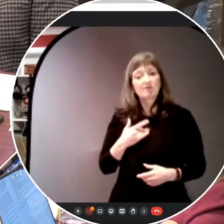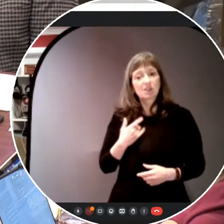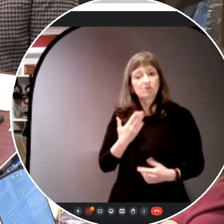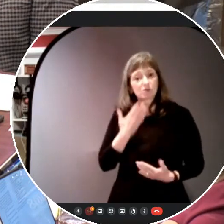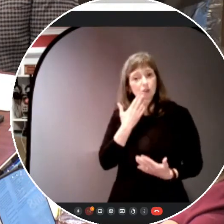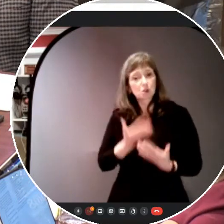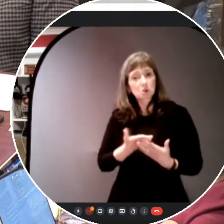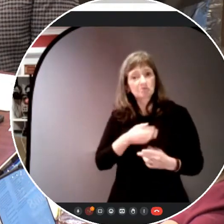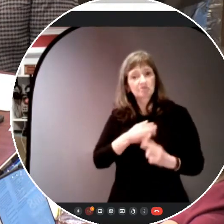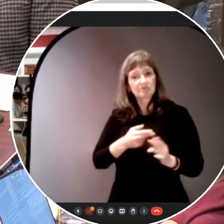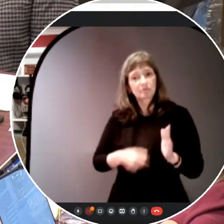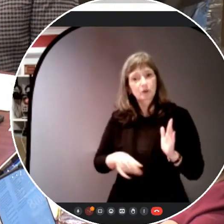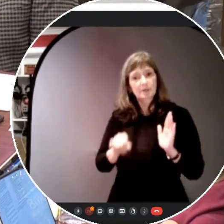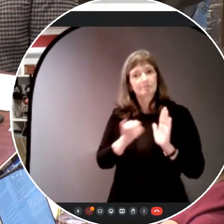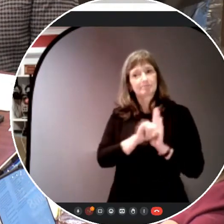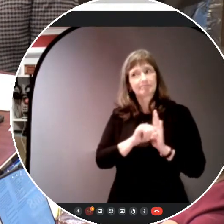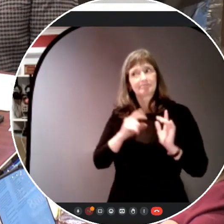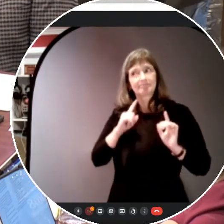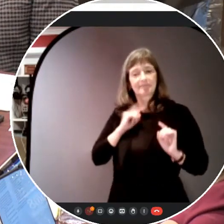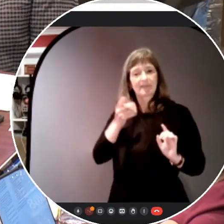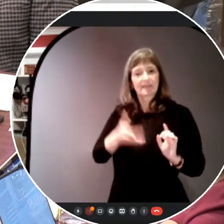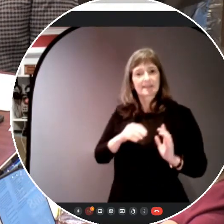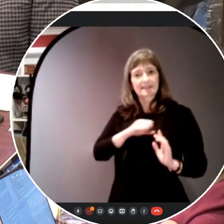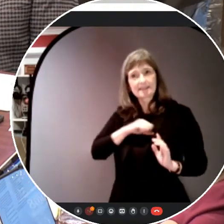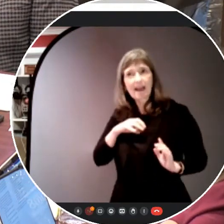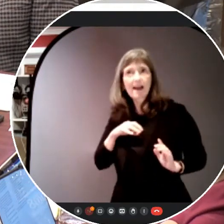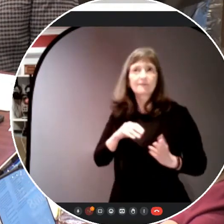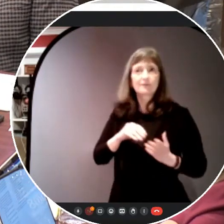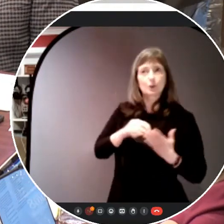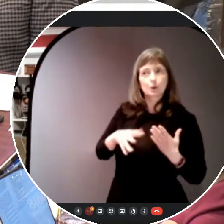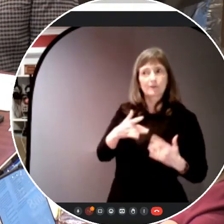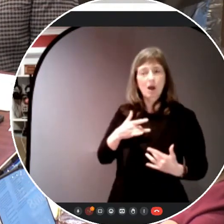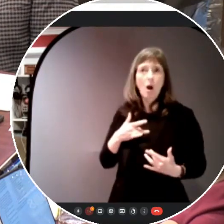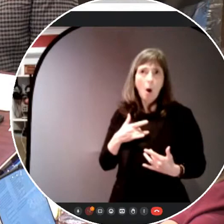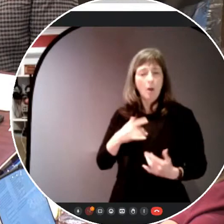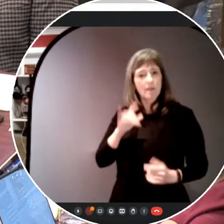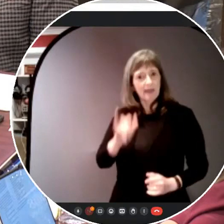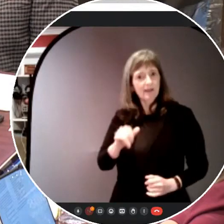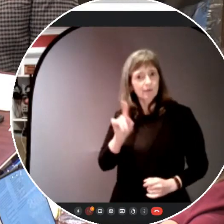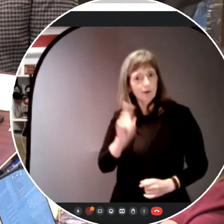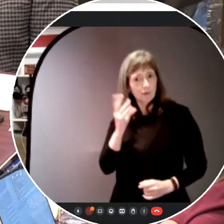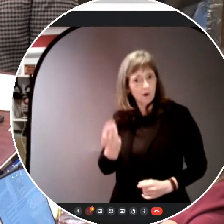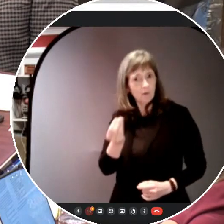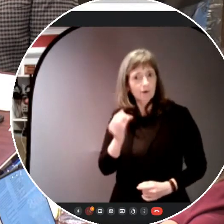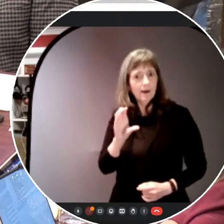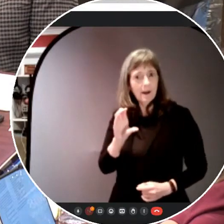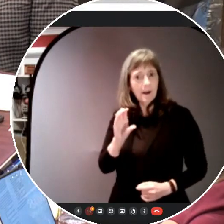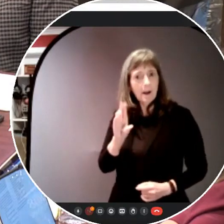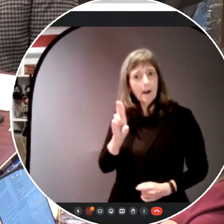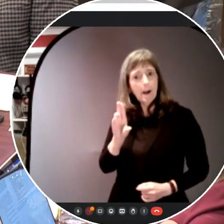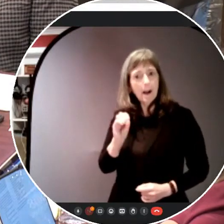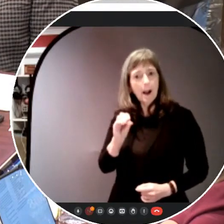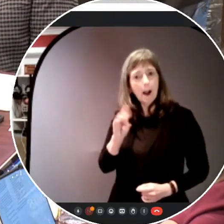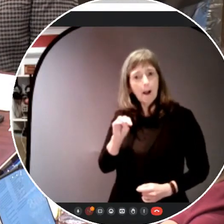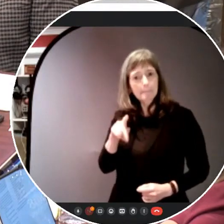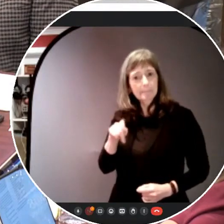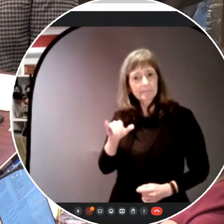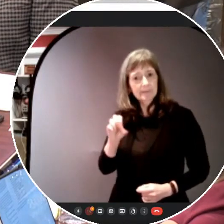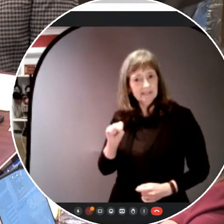gives identity to the staff and to the students that will be coming in and out of this particular school. So